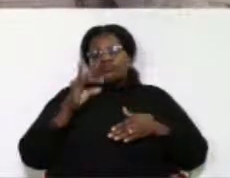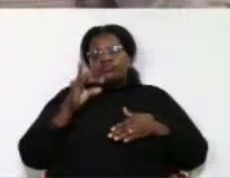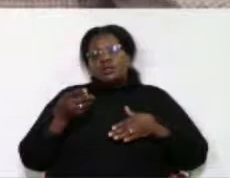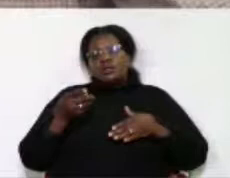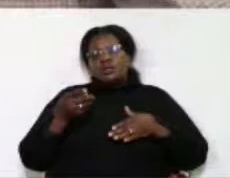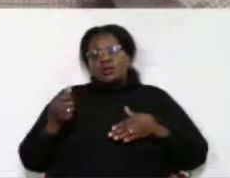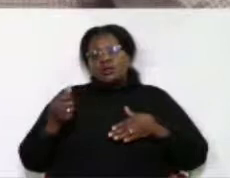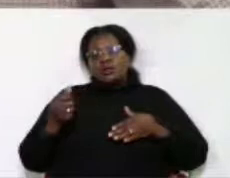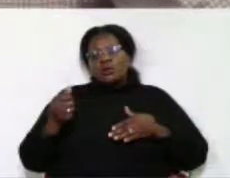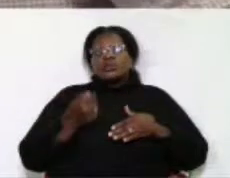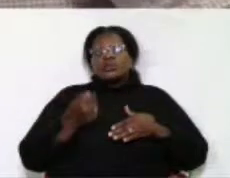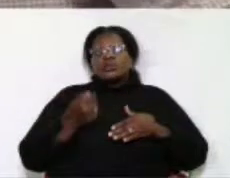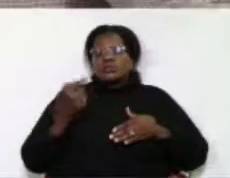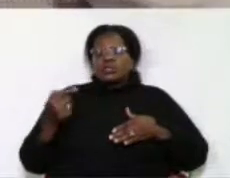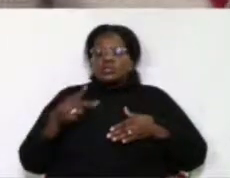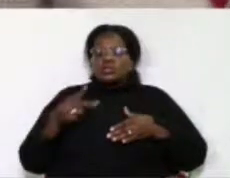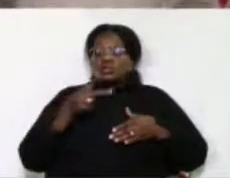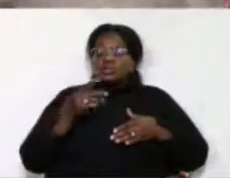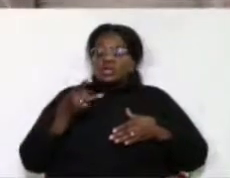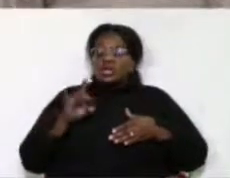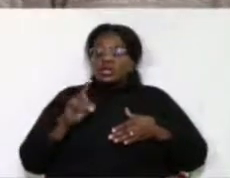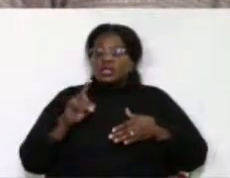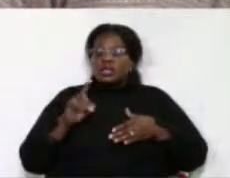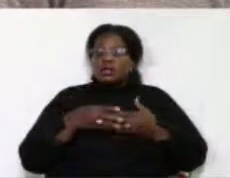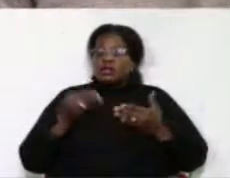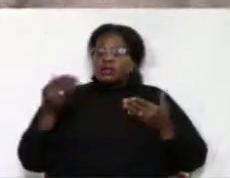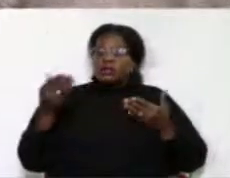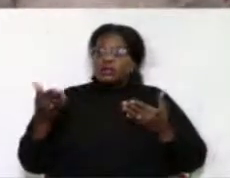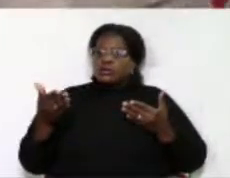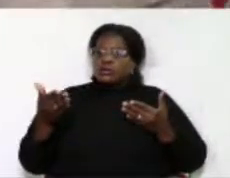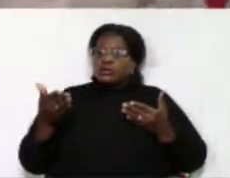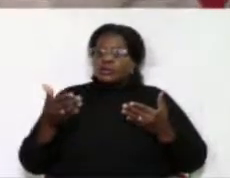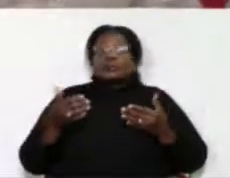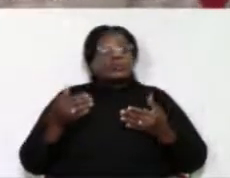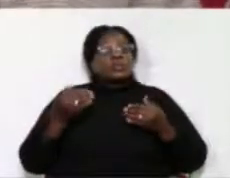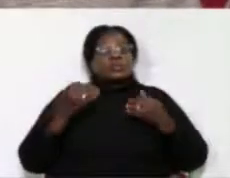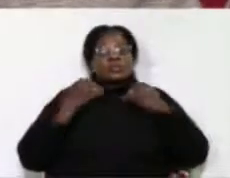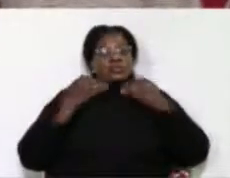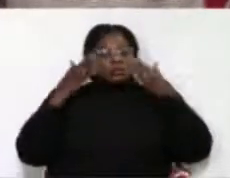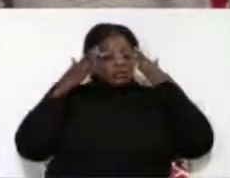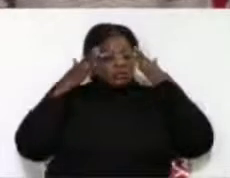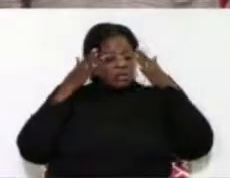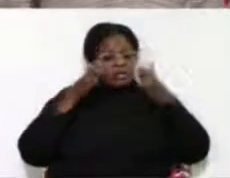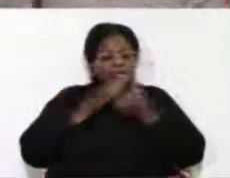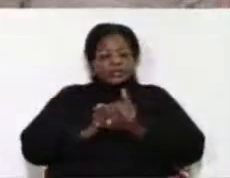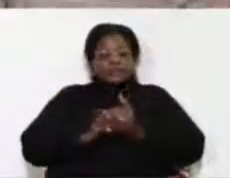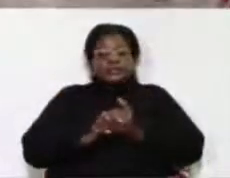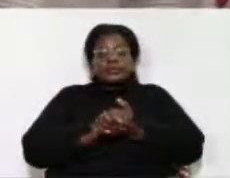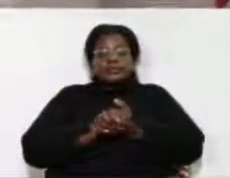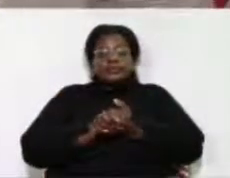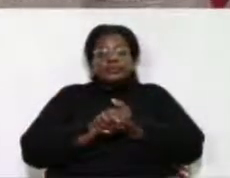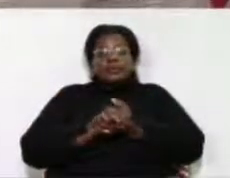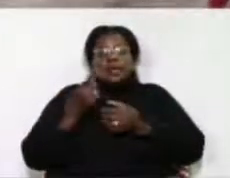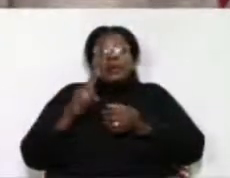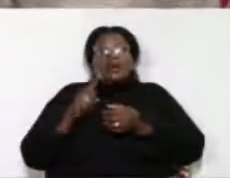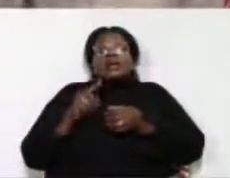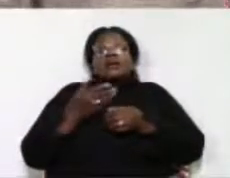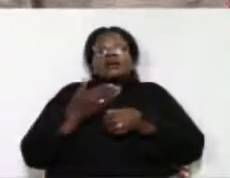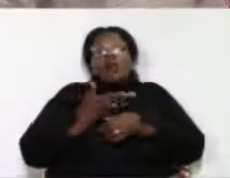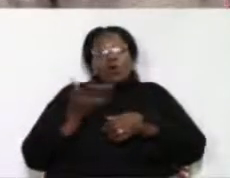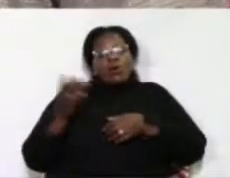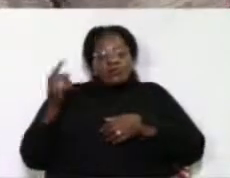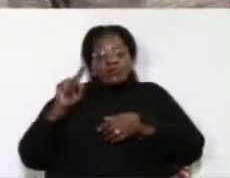is $28. It could be that serious. All right. You see what I mean? It's getting down to the detail, but you should capture the detail